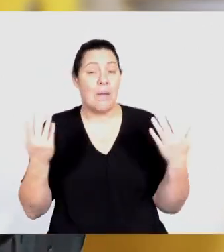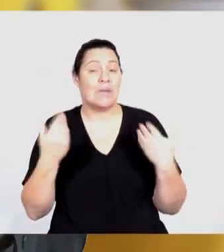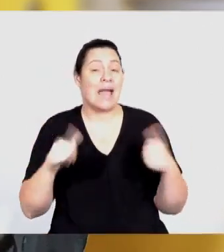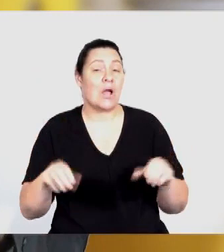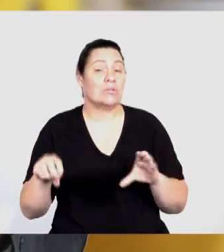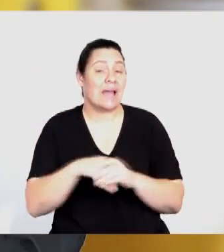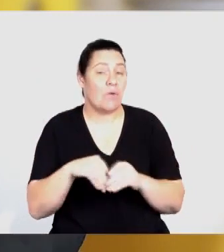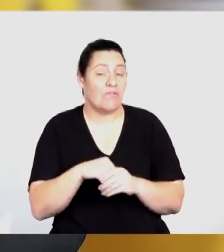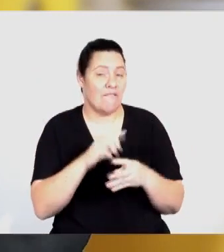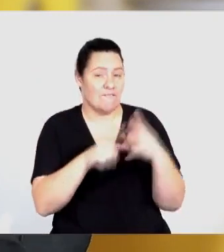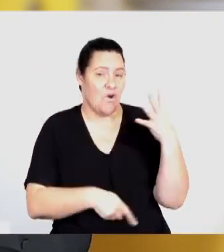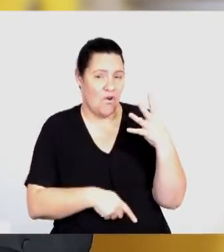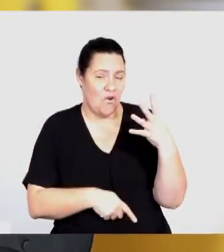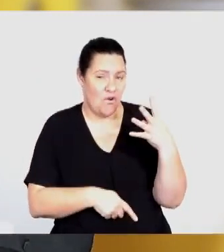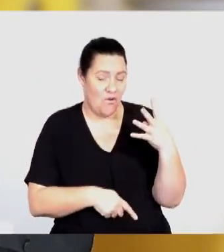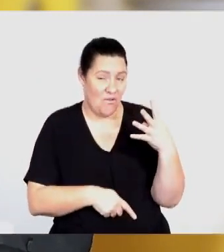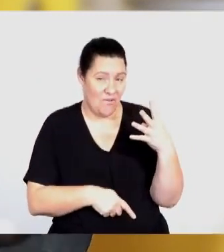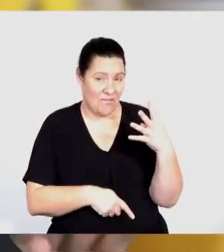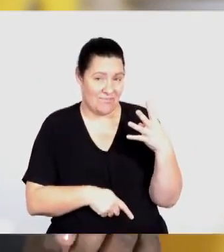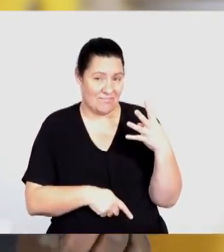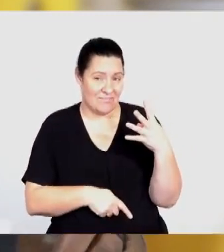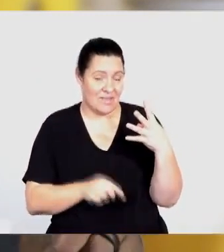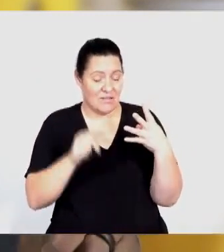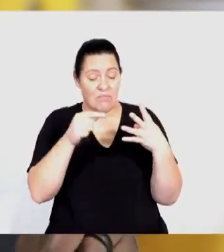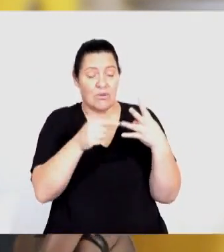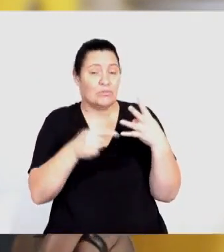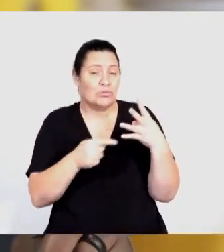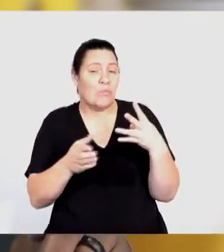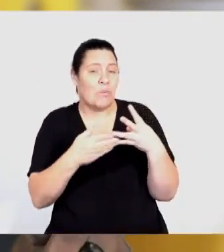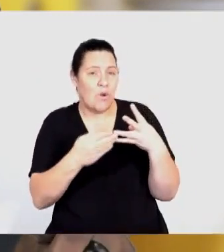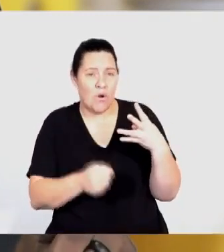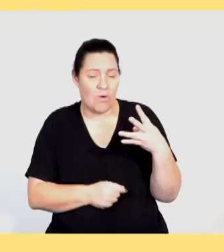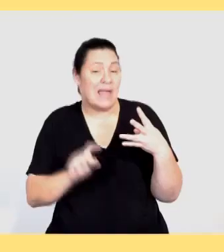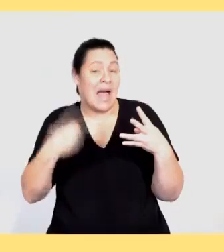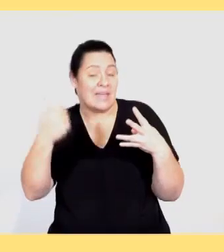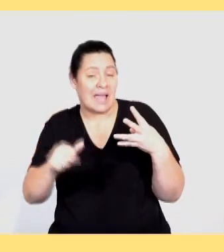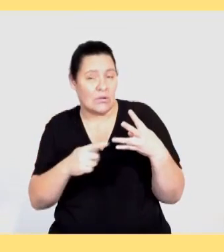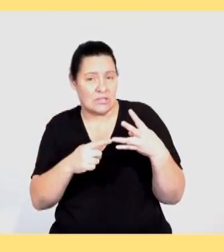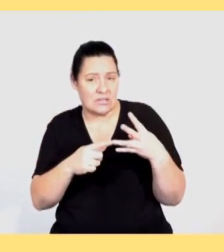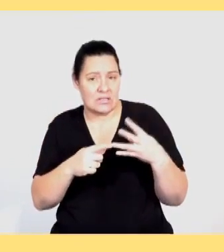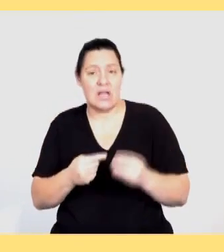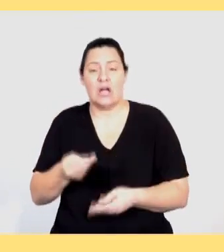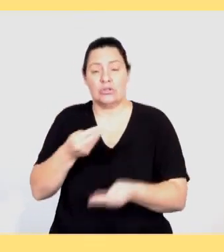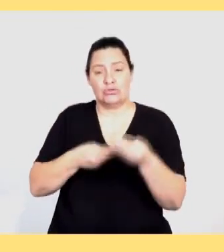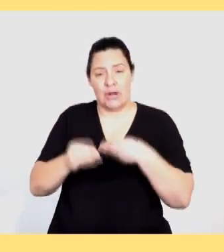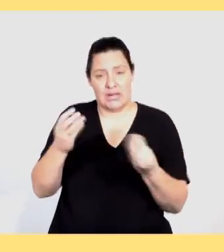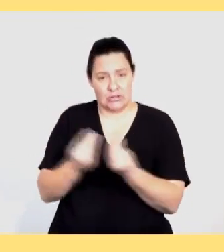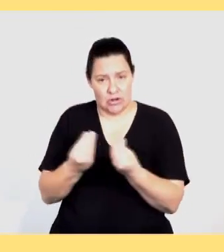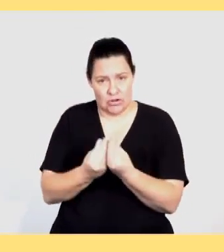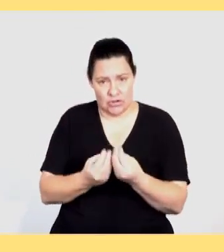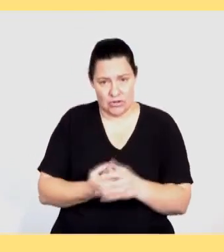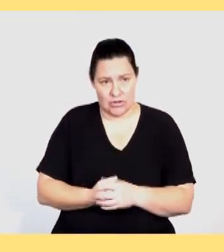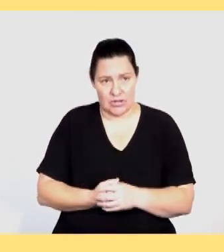many accounts are involved? 4 accounts. Do you still remember the other 2 accounts? So the other account is going to be